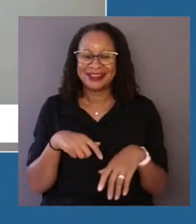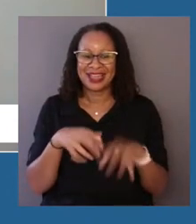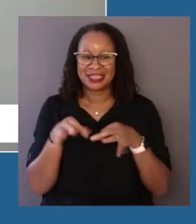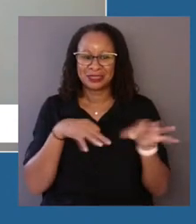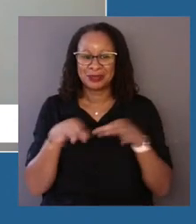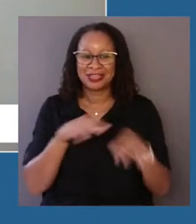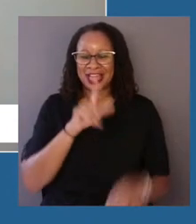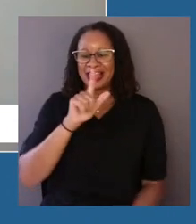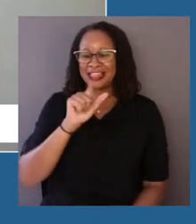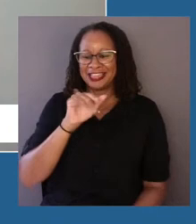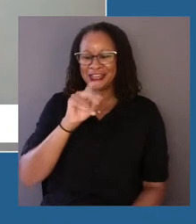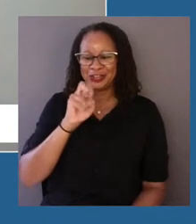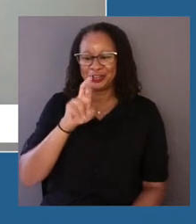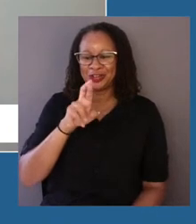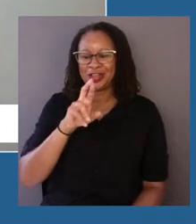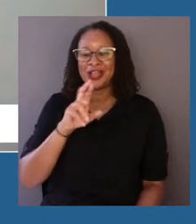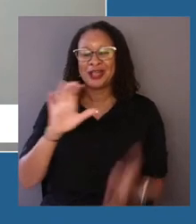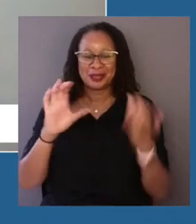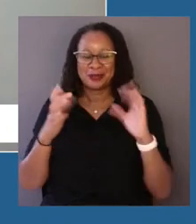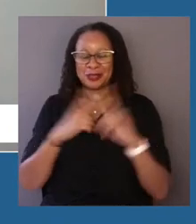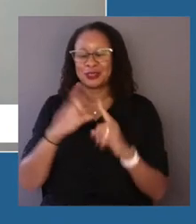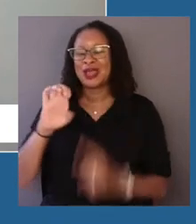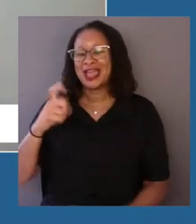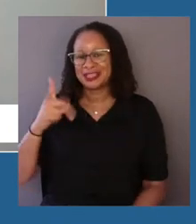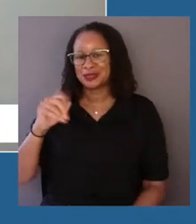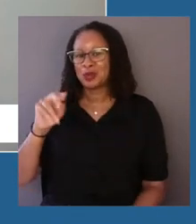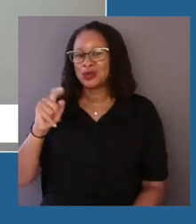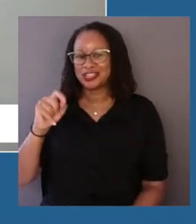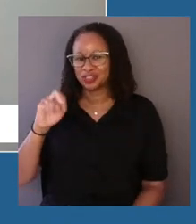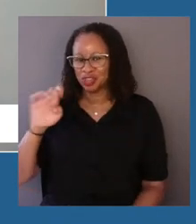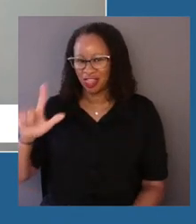and ask you to weigh in where I get it wrong.